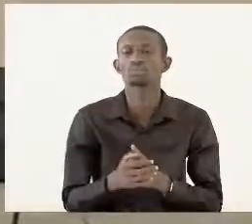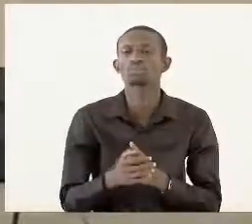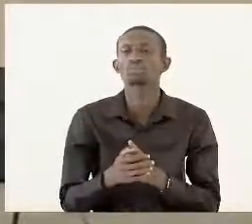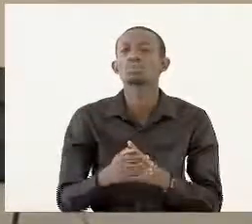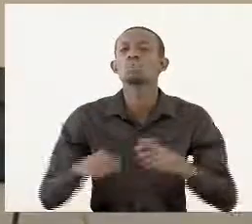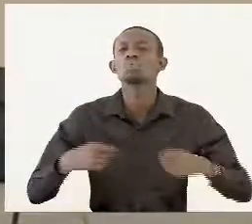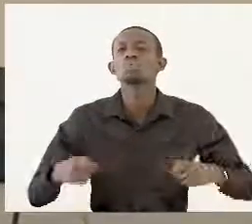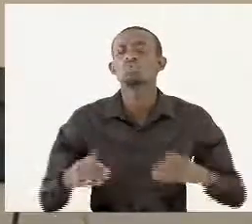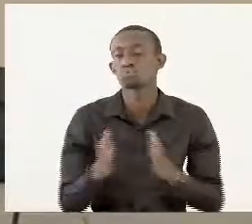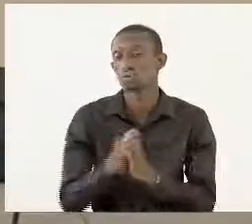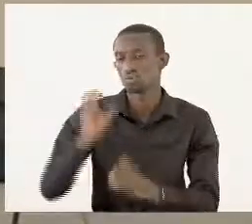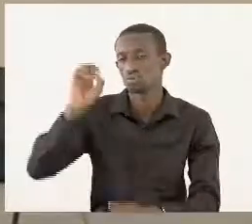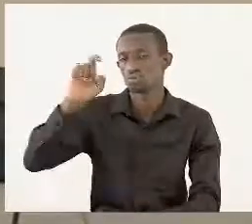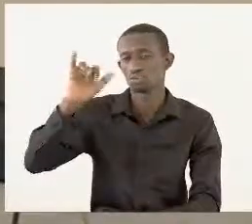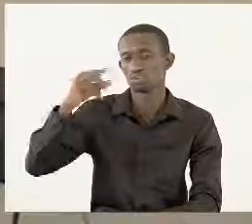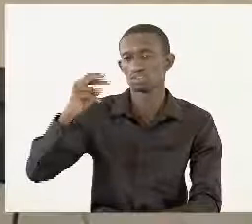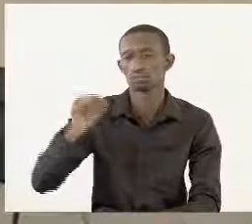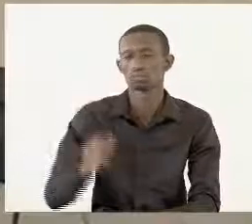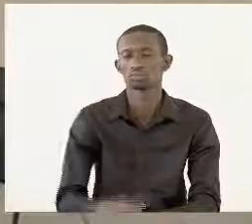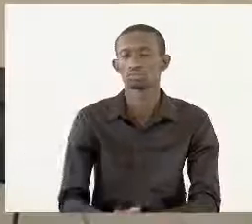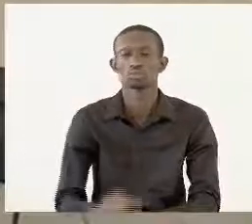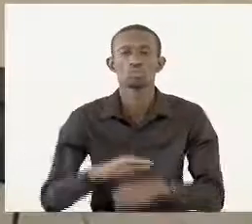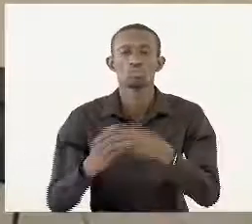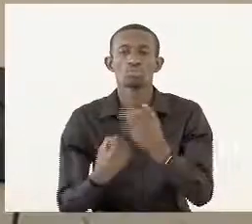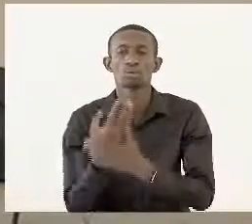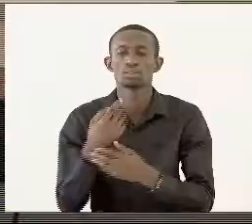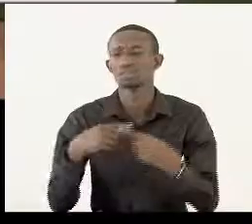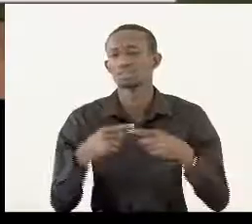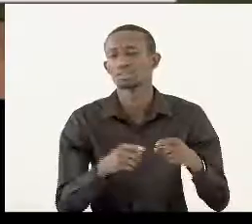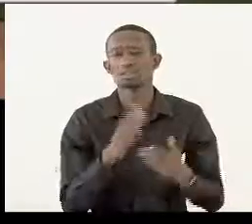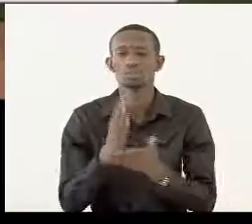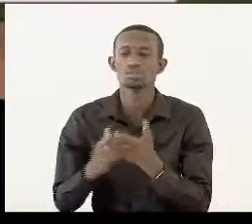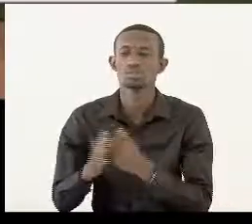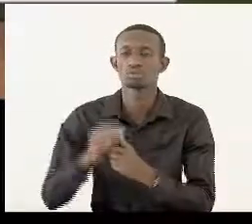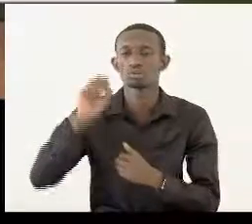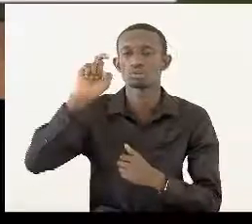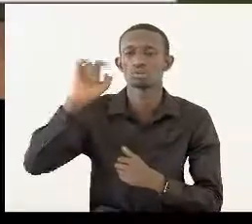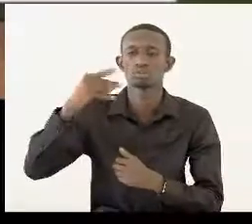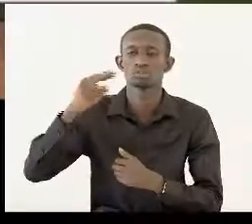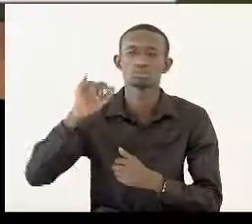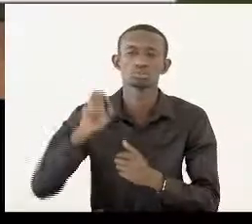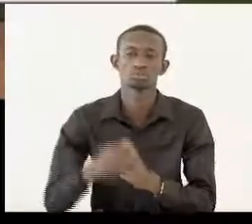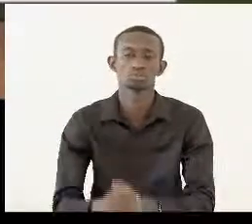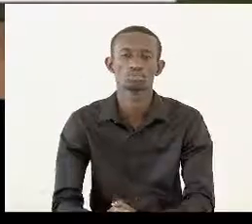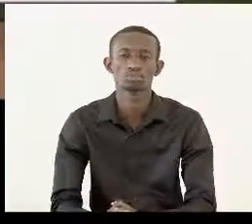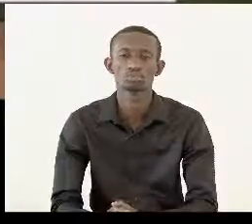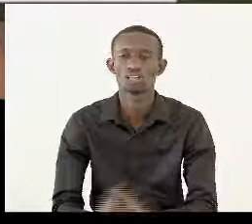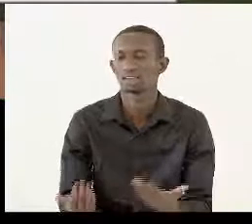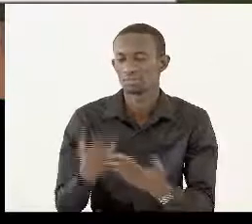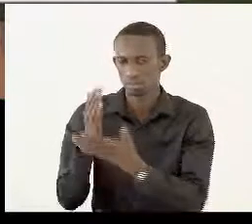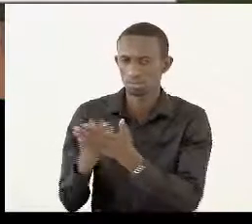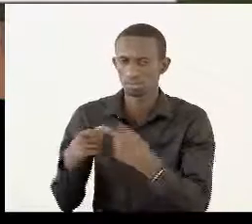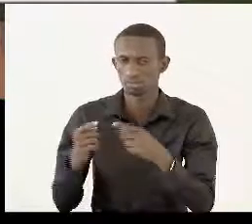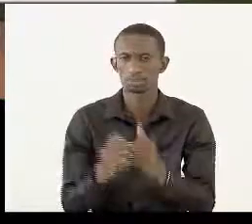produce different types of oxides. So here I will tell you that we have 3 types of oxides, mainly.